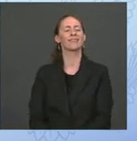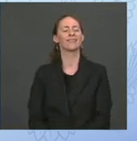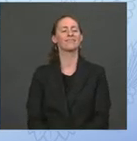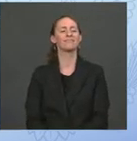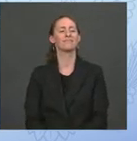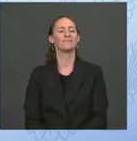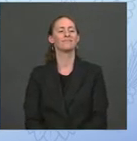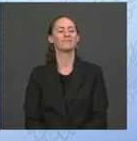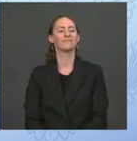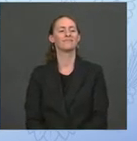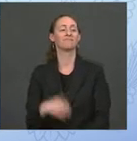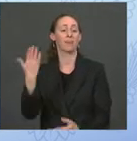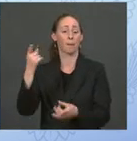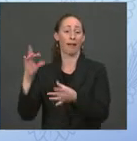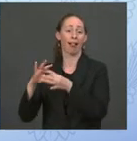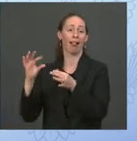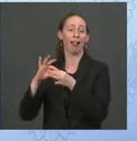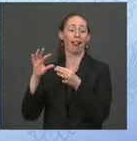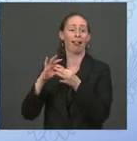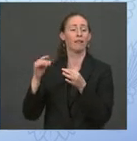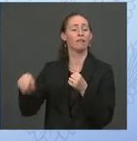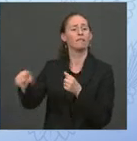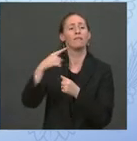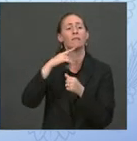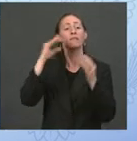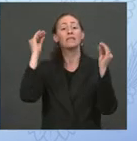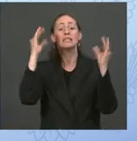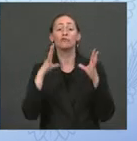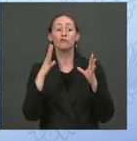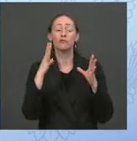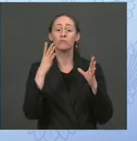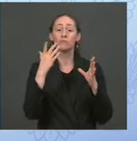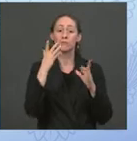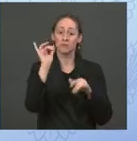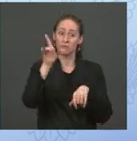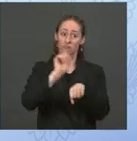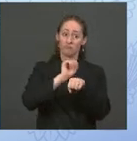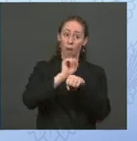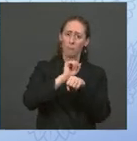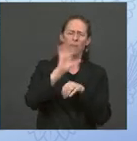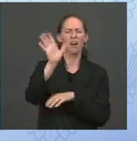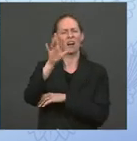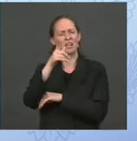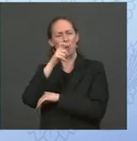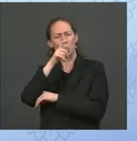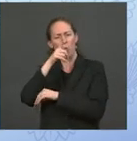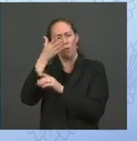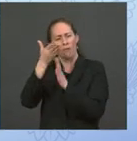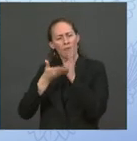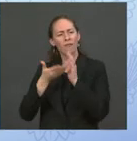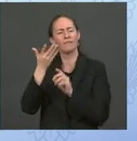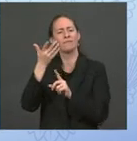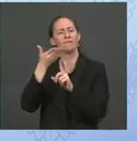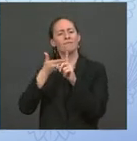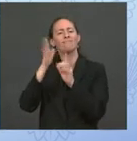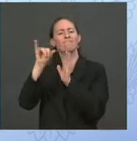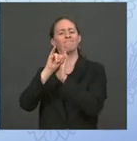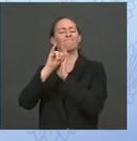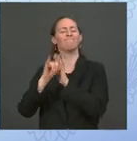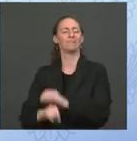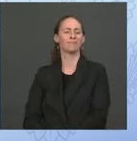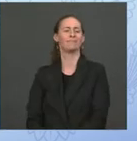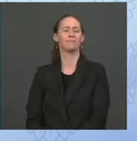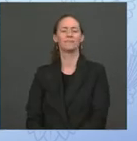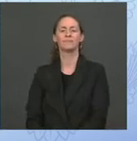many times, teaching is not what you all do, it's who you are. It's what you're made of. And you know, one of the things that